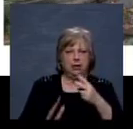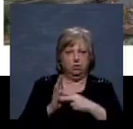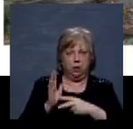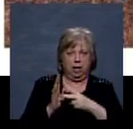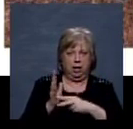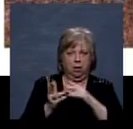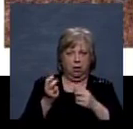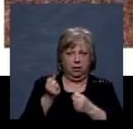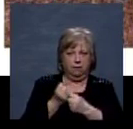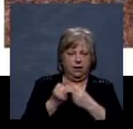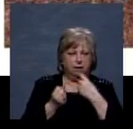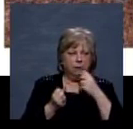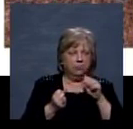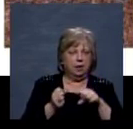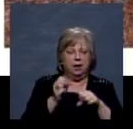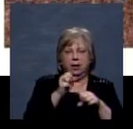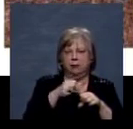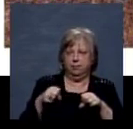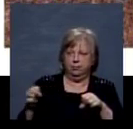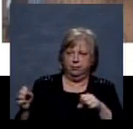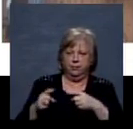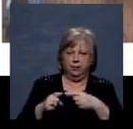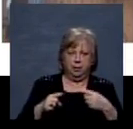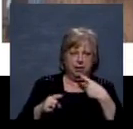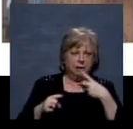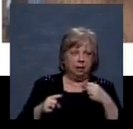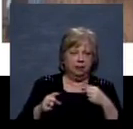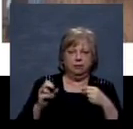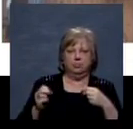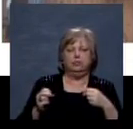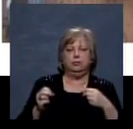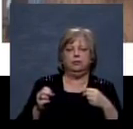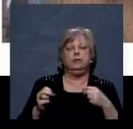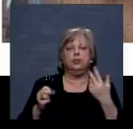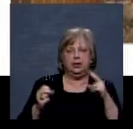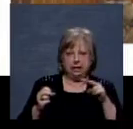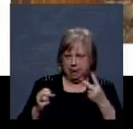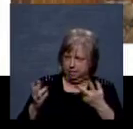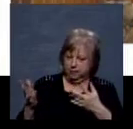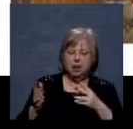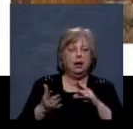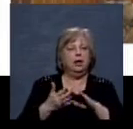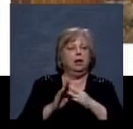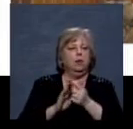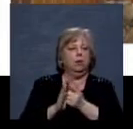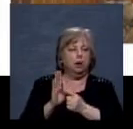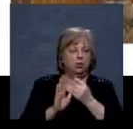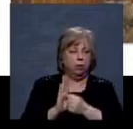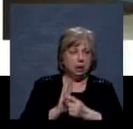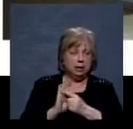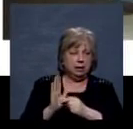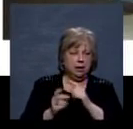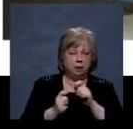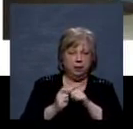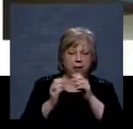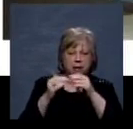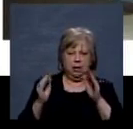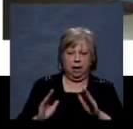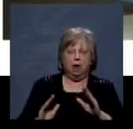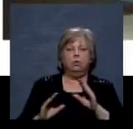second reading. All in favor indicate by saying aye. Aye. Opposed, say nay. Second reading, please. An ordinance to condemn a certain structure in the city of Little